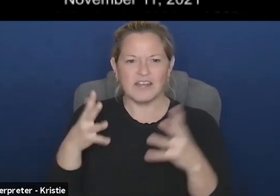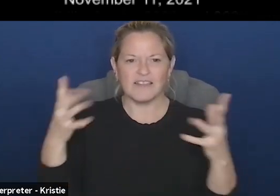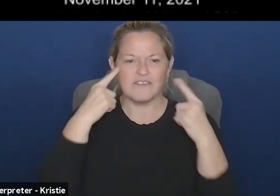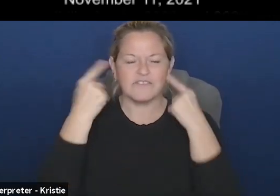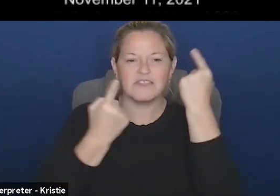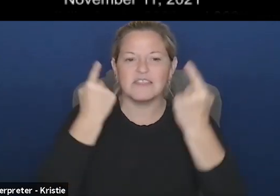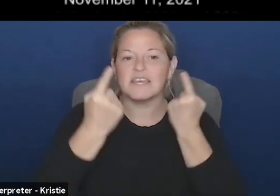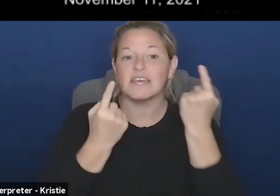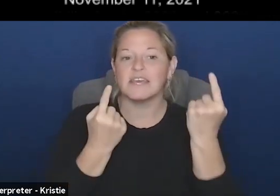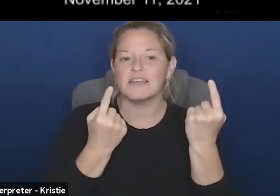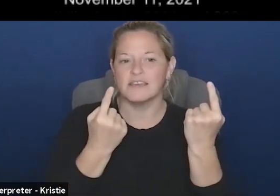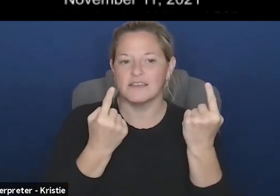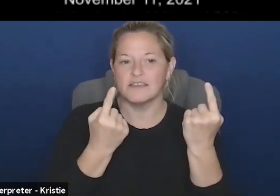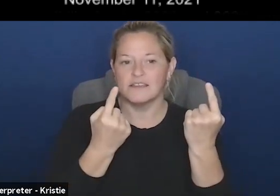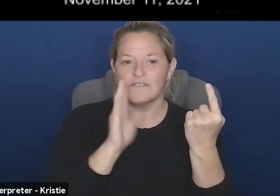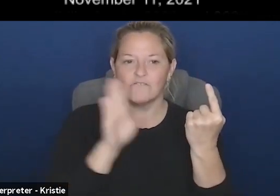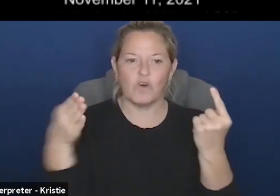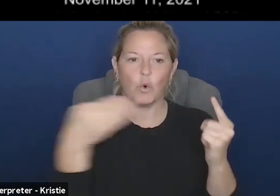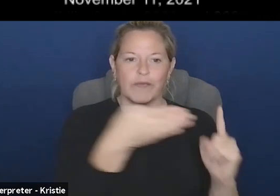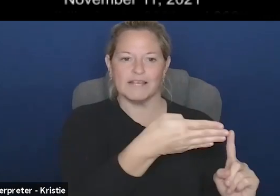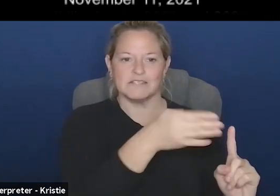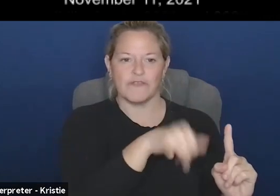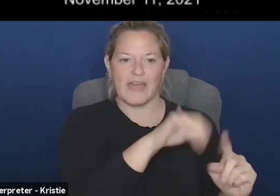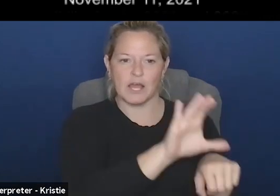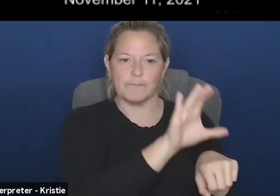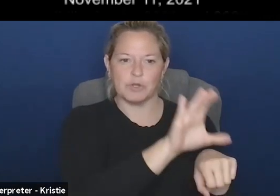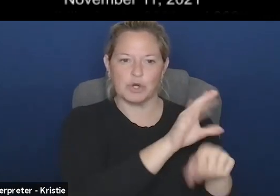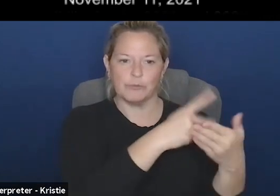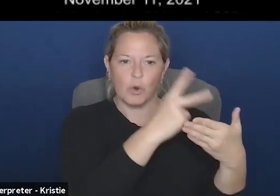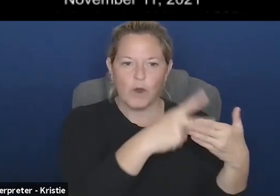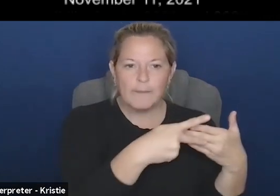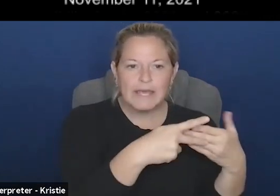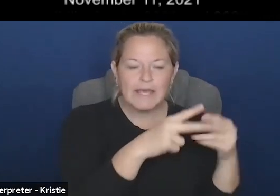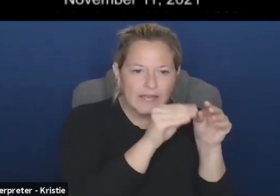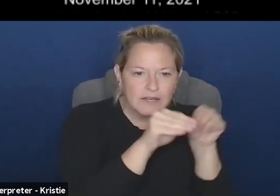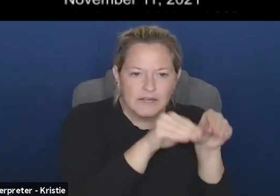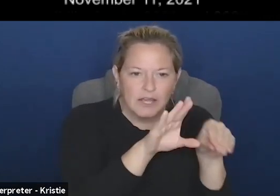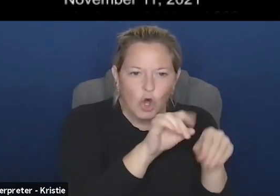computer-human interfaces, but they weren't blind. And